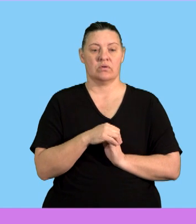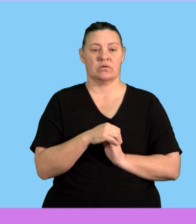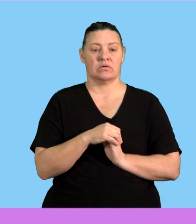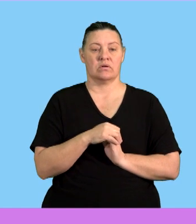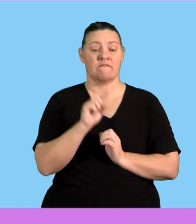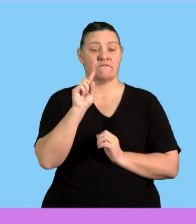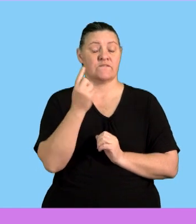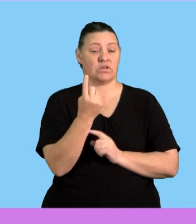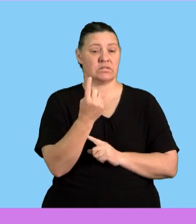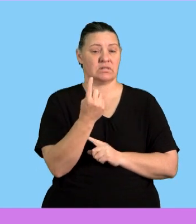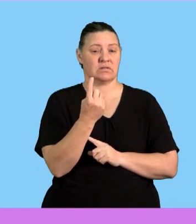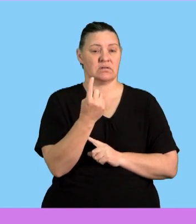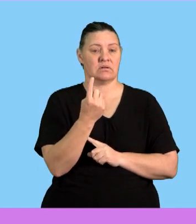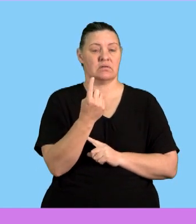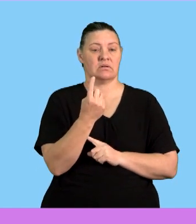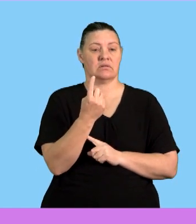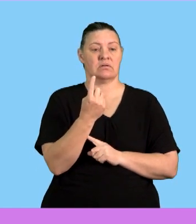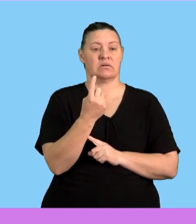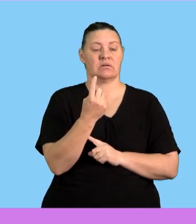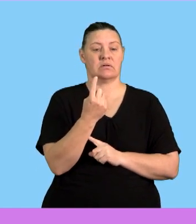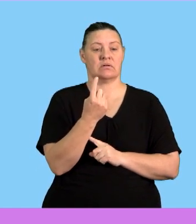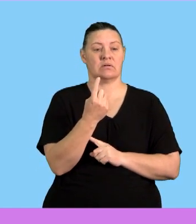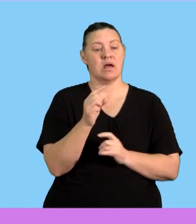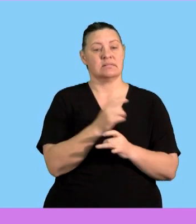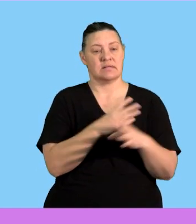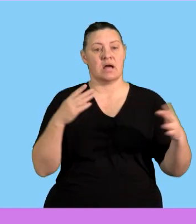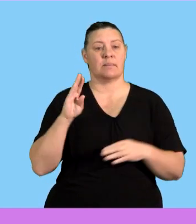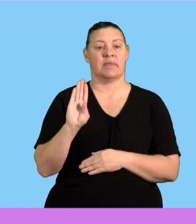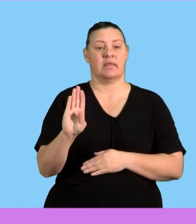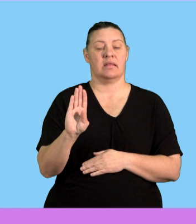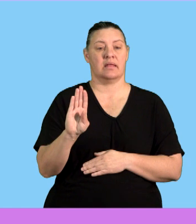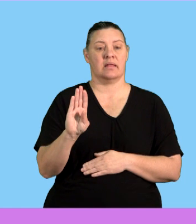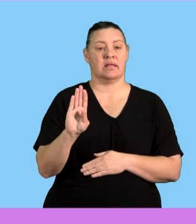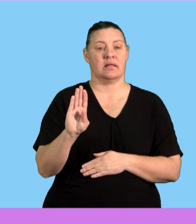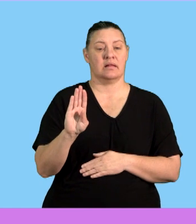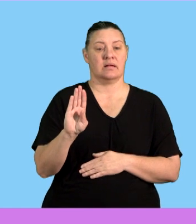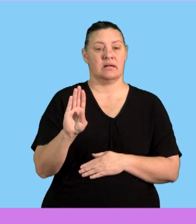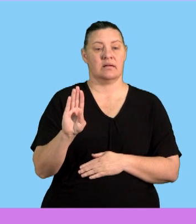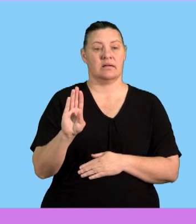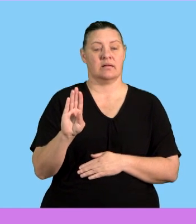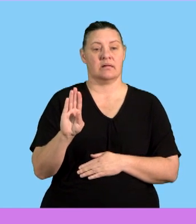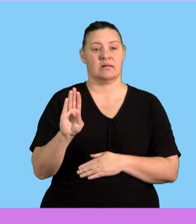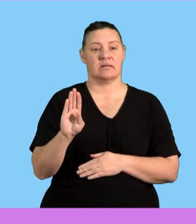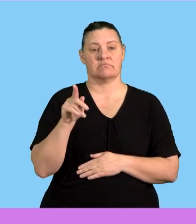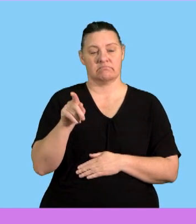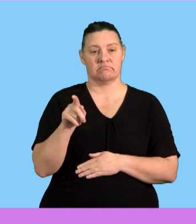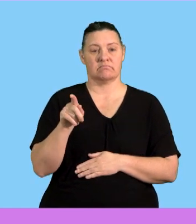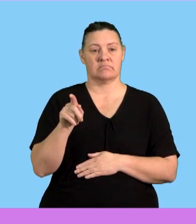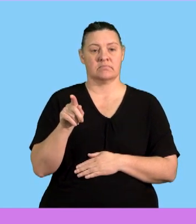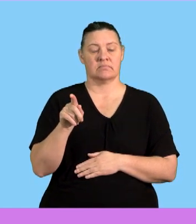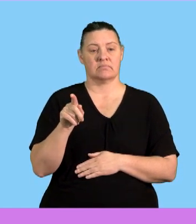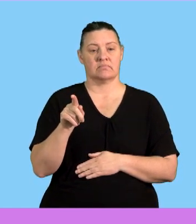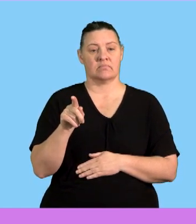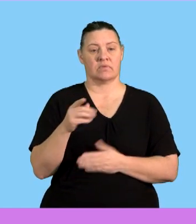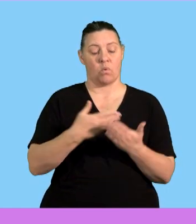at this, I think the first step here will be to indicate, I'll start with B. Right, if I look at what is happening at B,